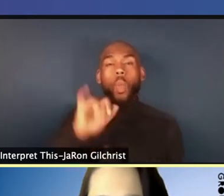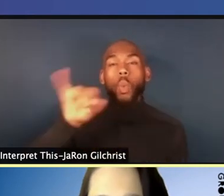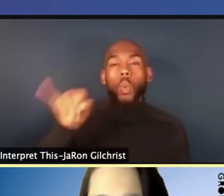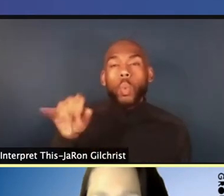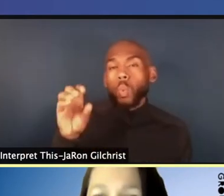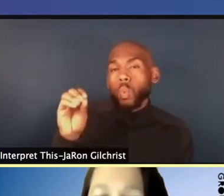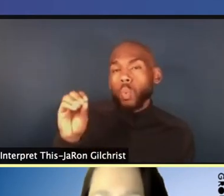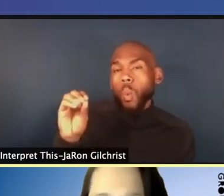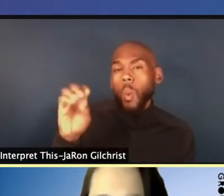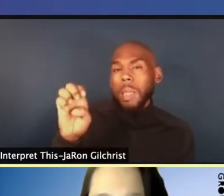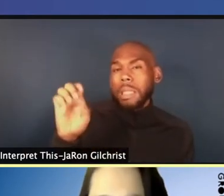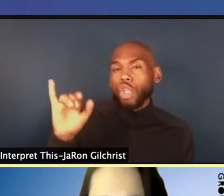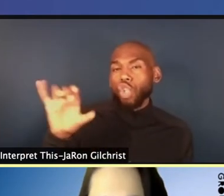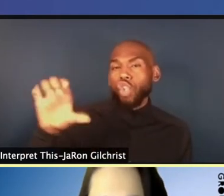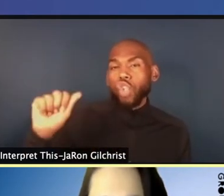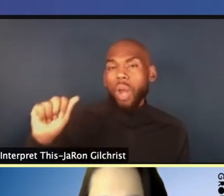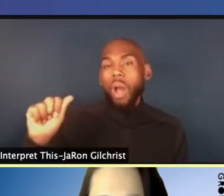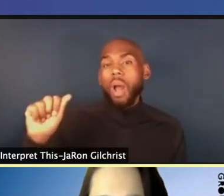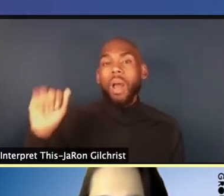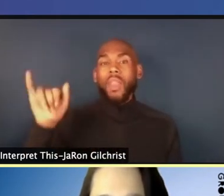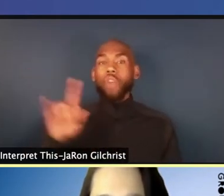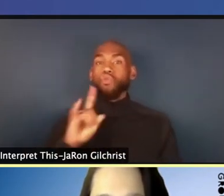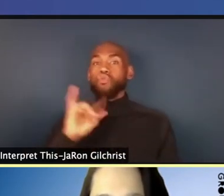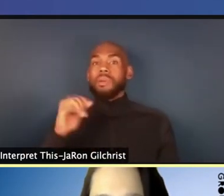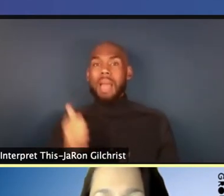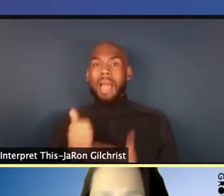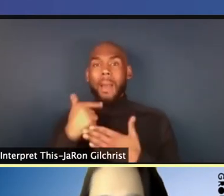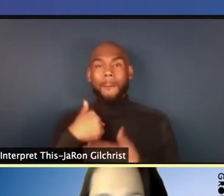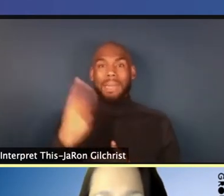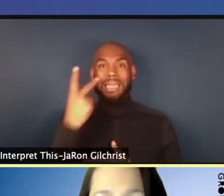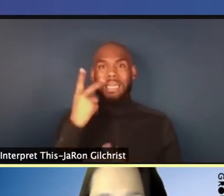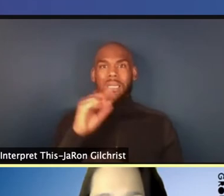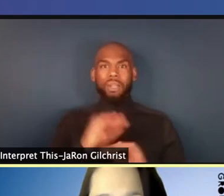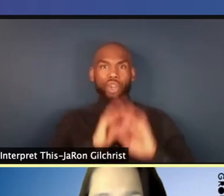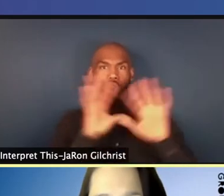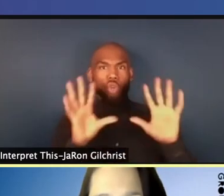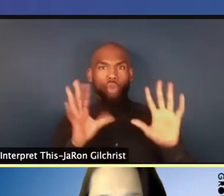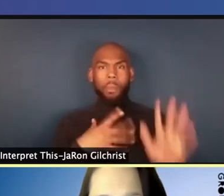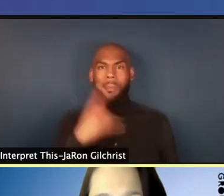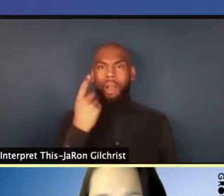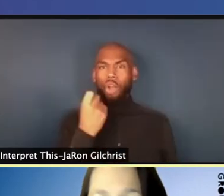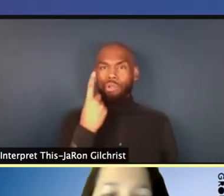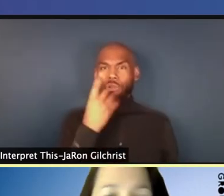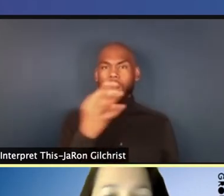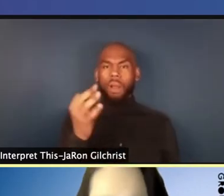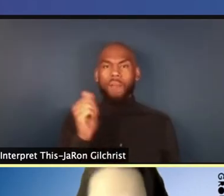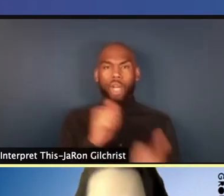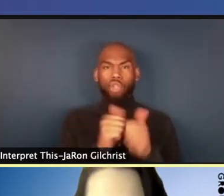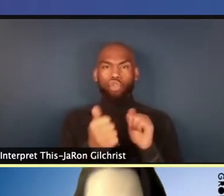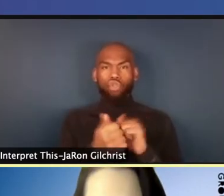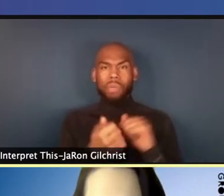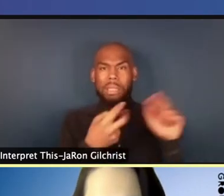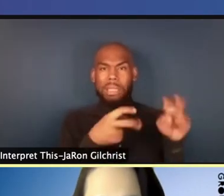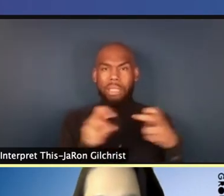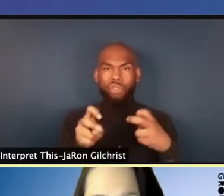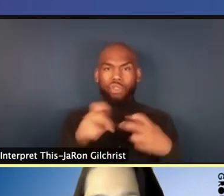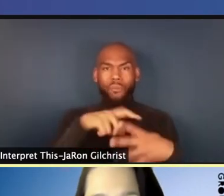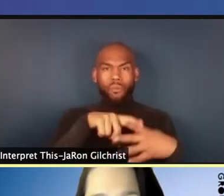years has really helped me crystallize my understanding of the whole of the just transition framework and what it even has to do with the